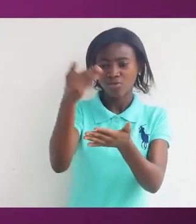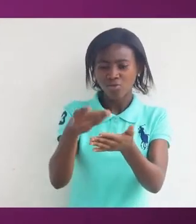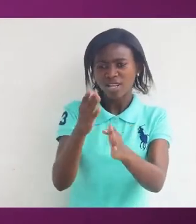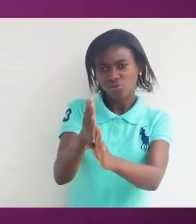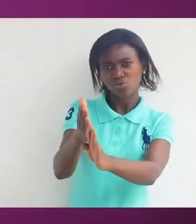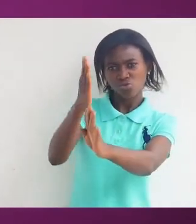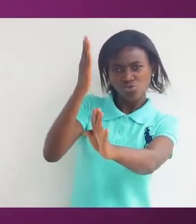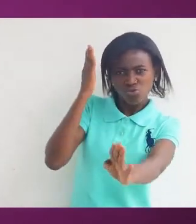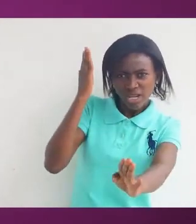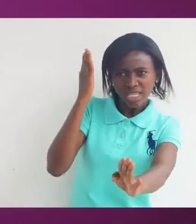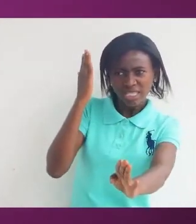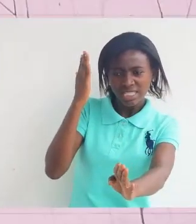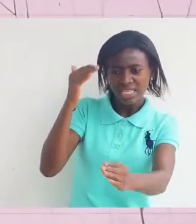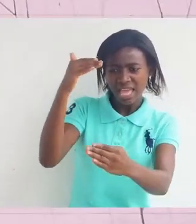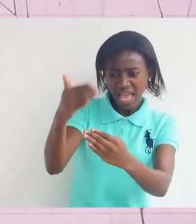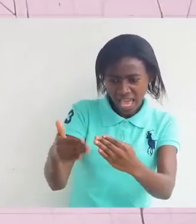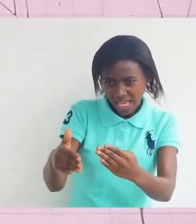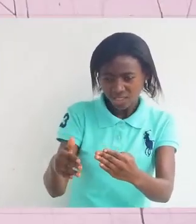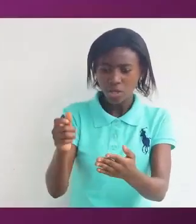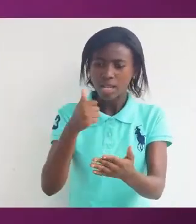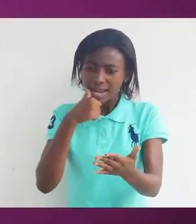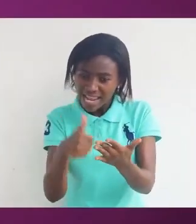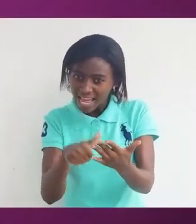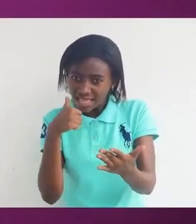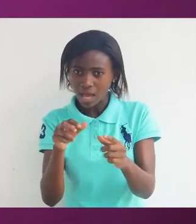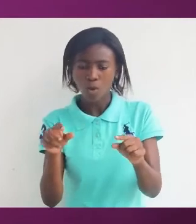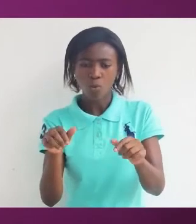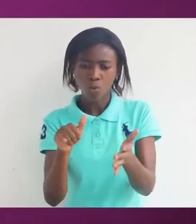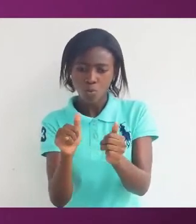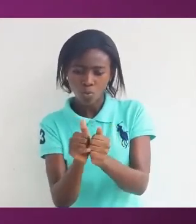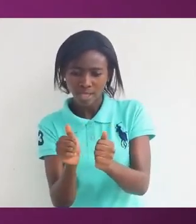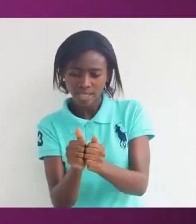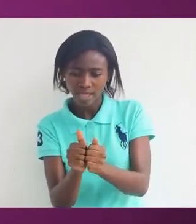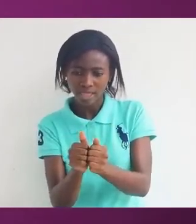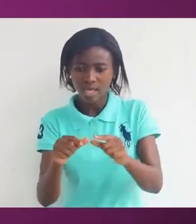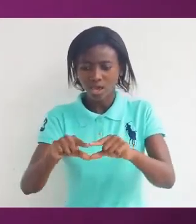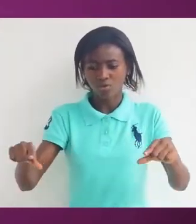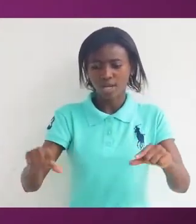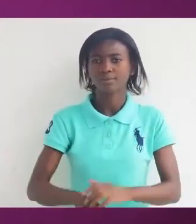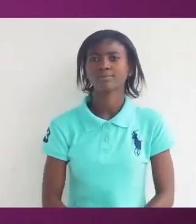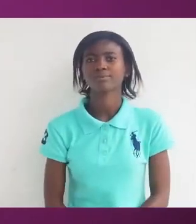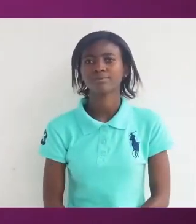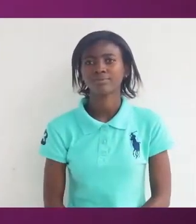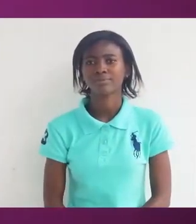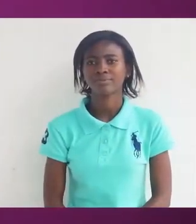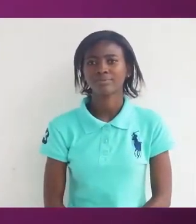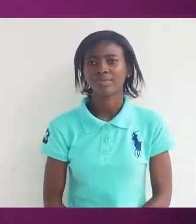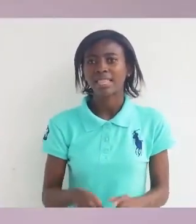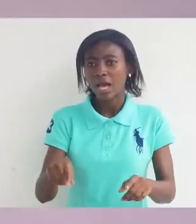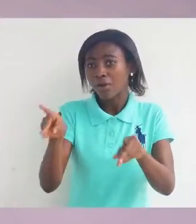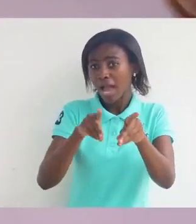of any letter form with a ruler. Now let's dive in and start with our